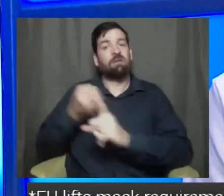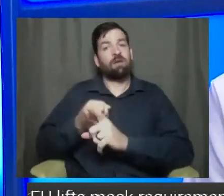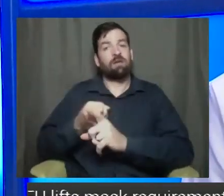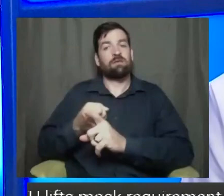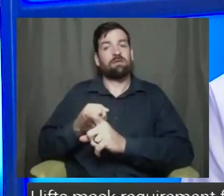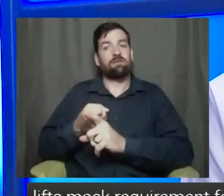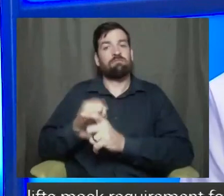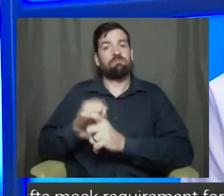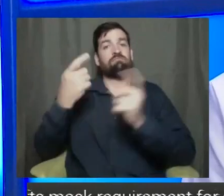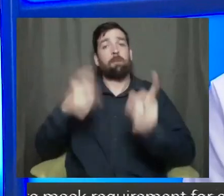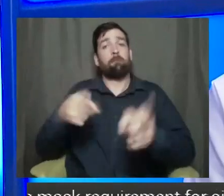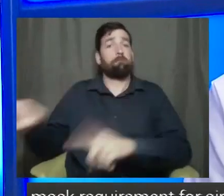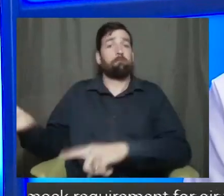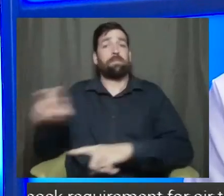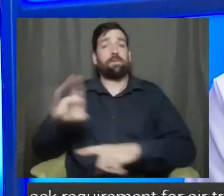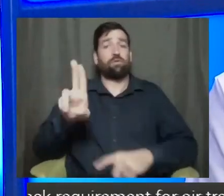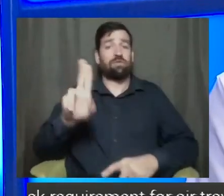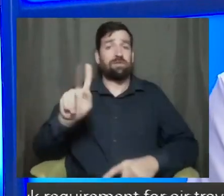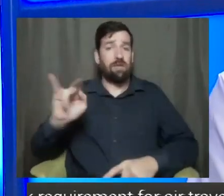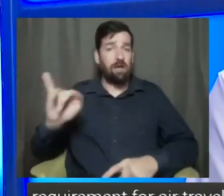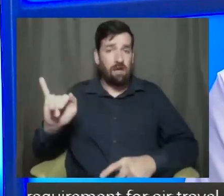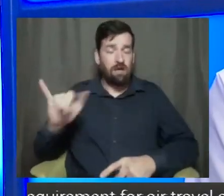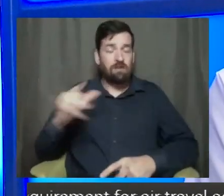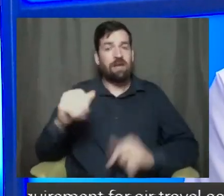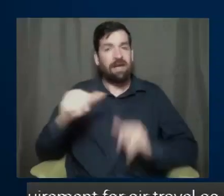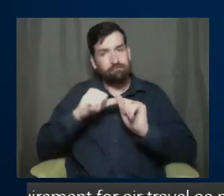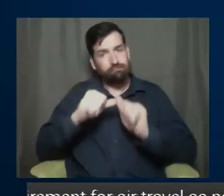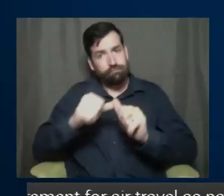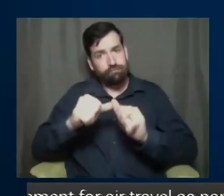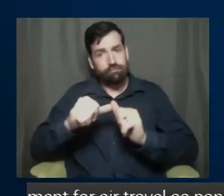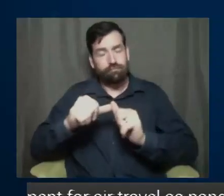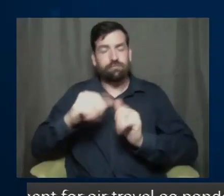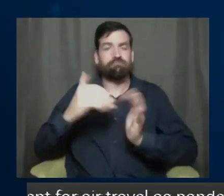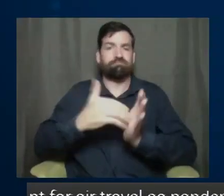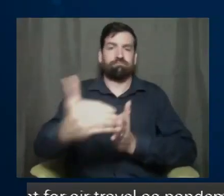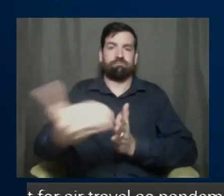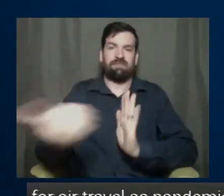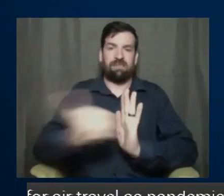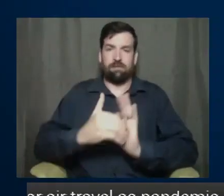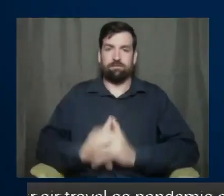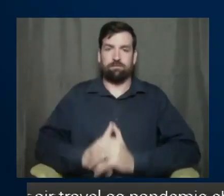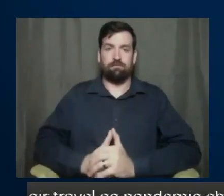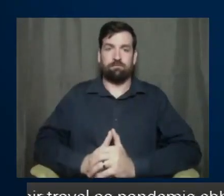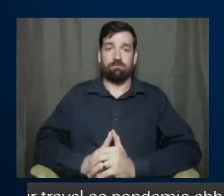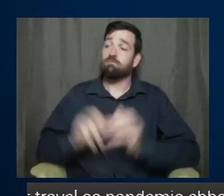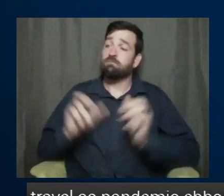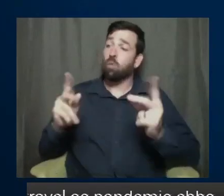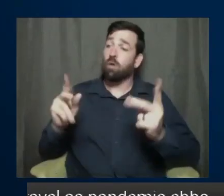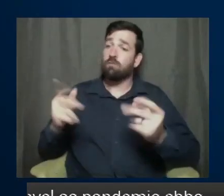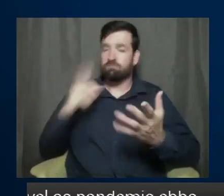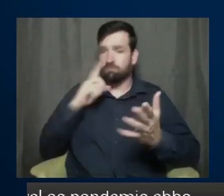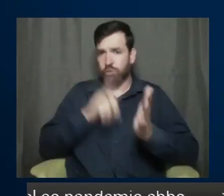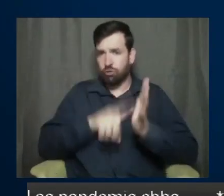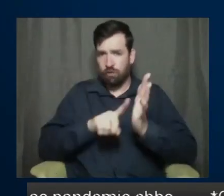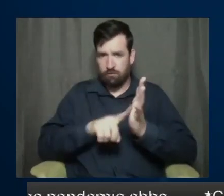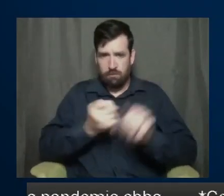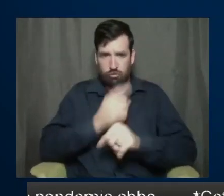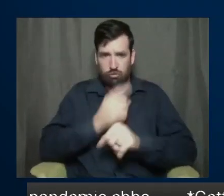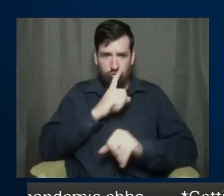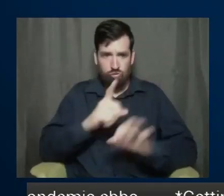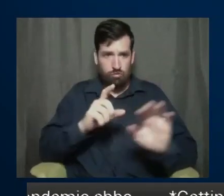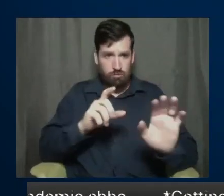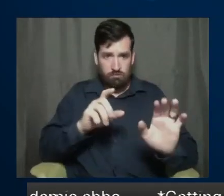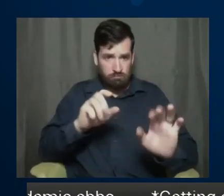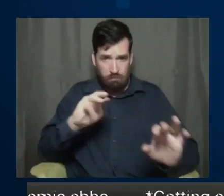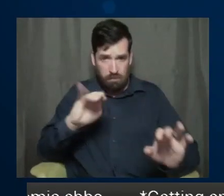of a UTI and the persistence and recurrence as well. All right, I just want to check real quick and make sure if we have any reporters on the line